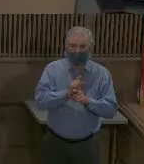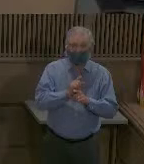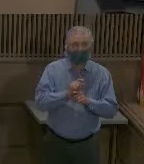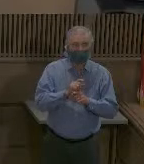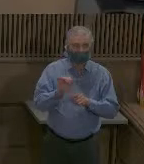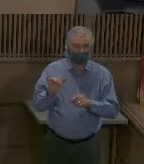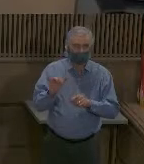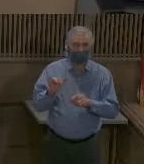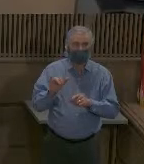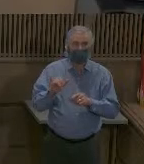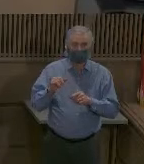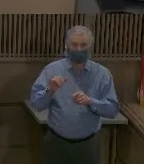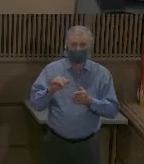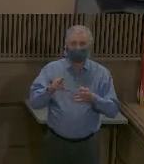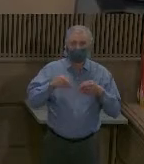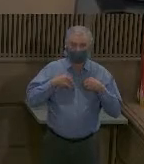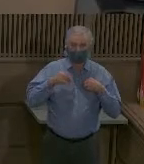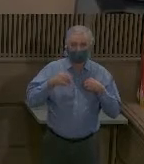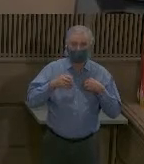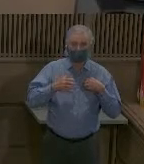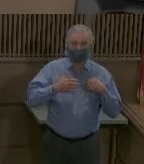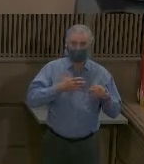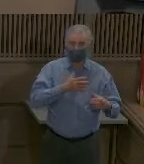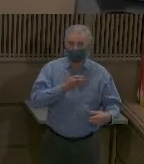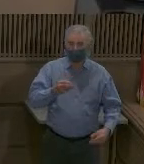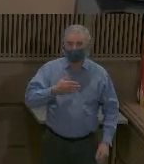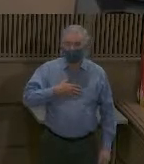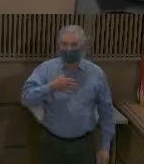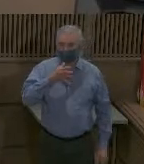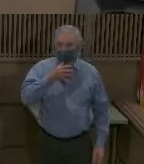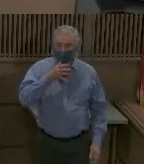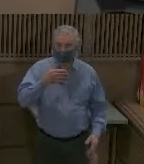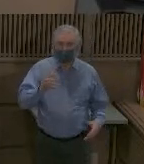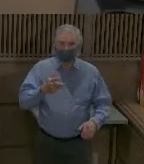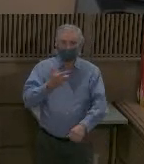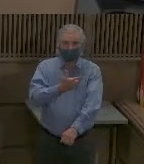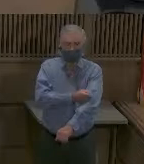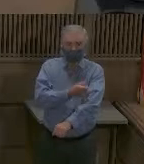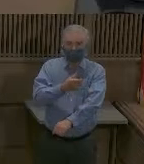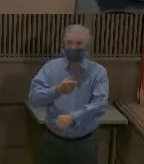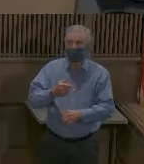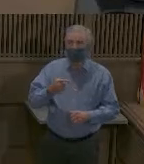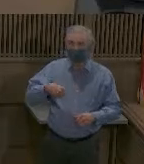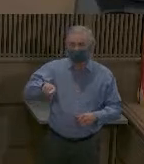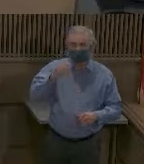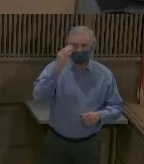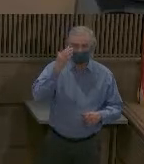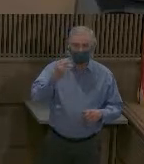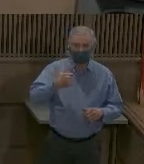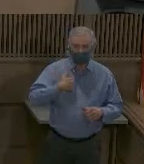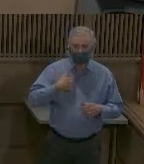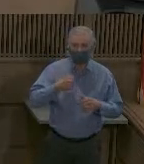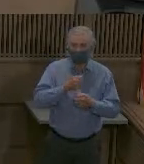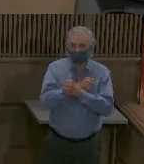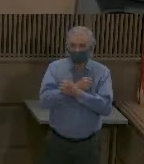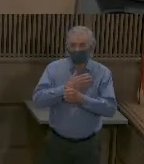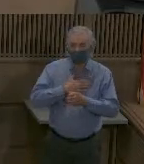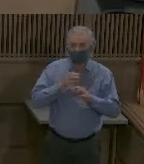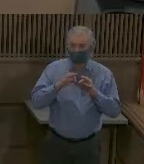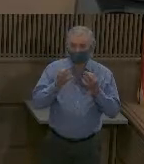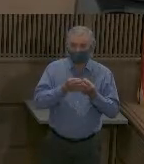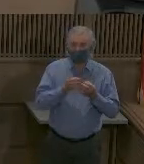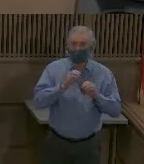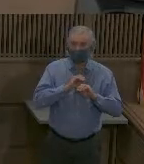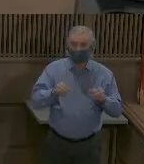healthcare, has had the vaccine, and my mom has had the vaccine. And for those of you that know me, know that I love my family to death, and there's